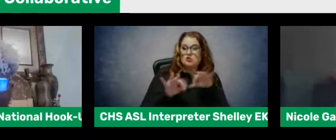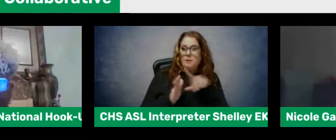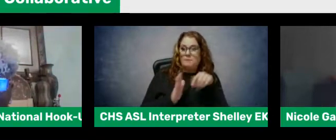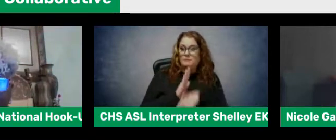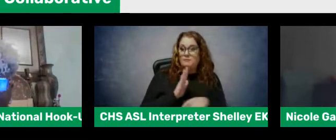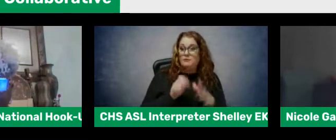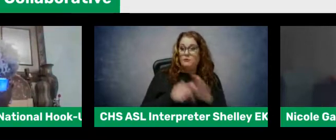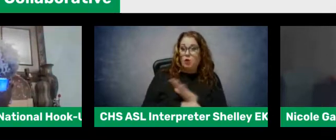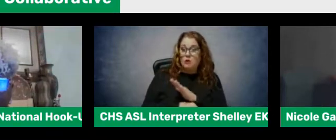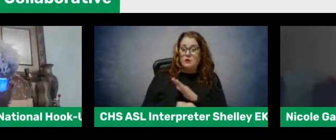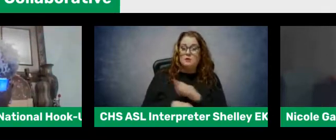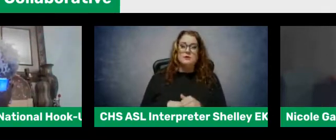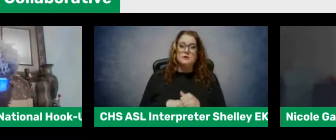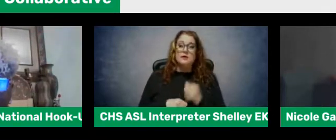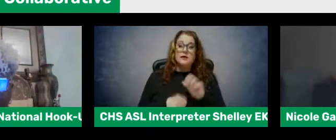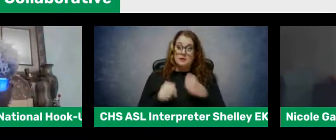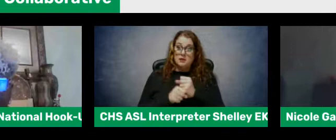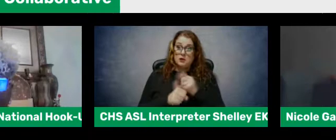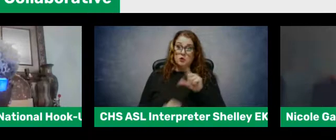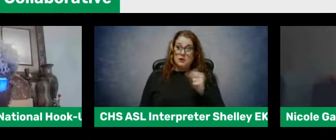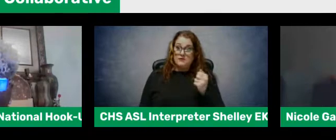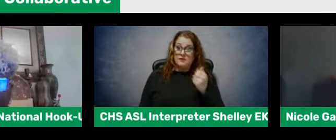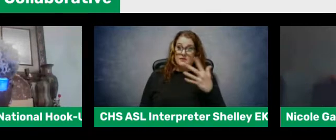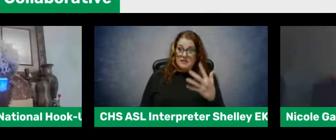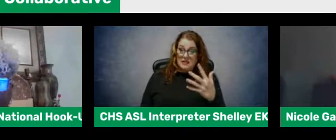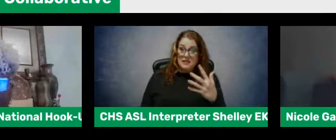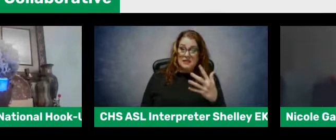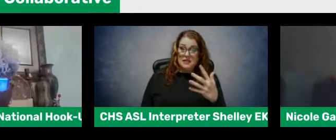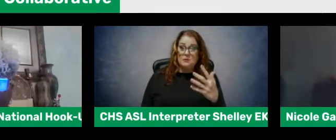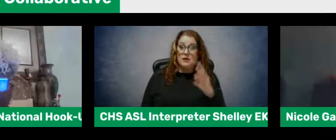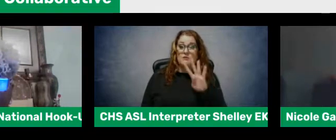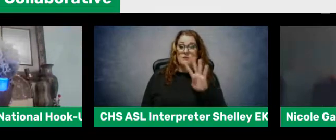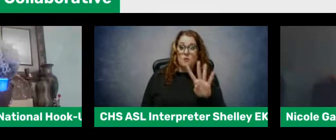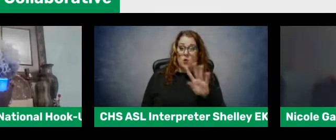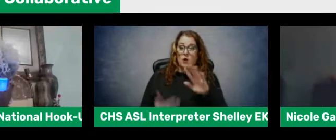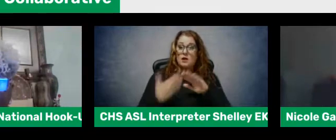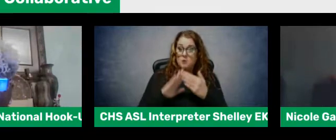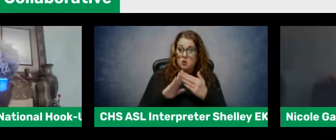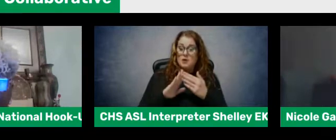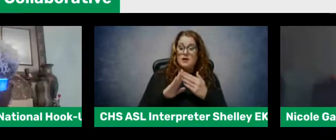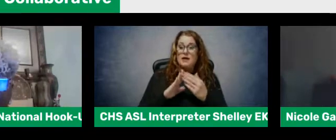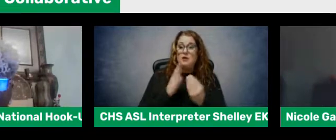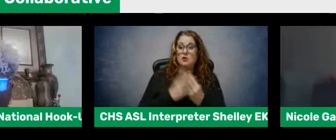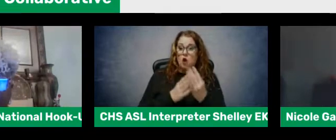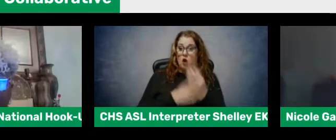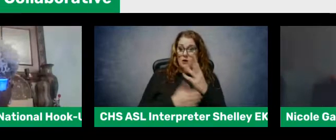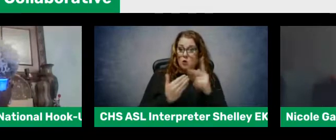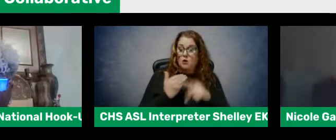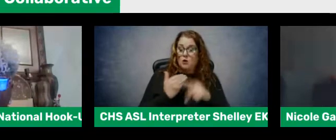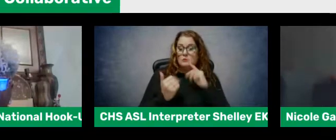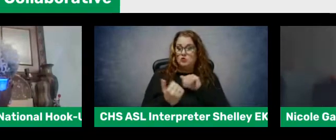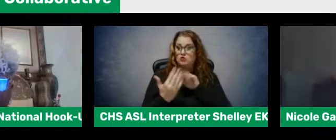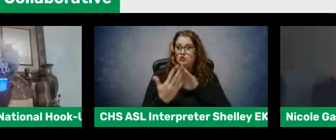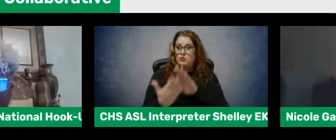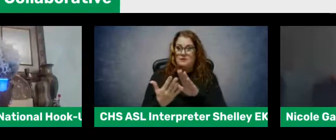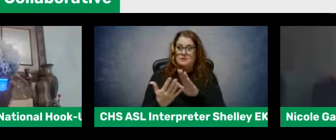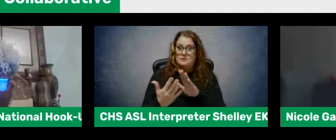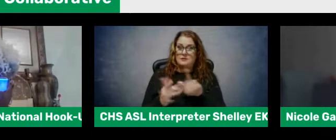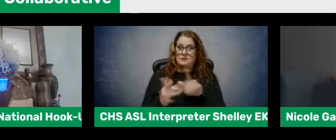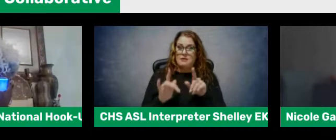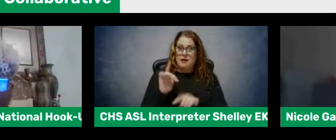And in 2015, the We Will Grow School and Community Garden program started to address the lack